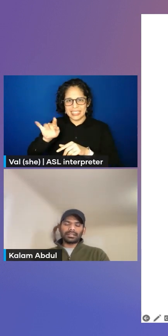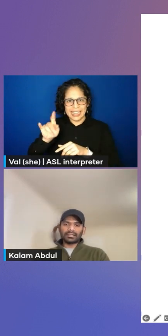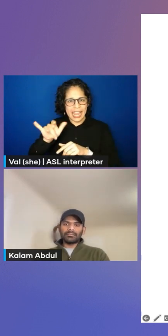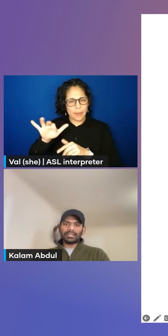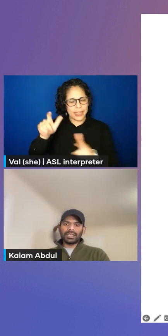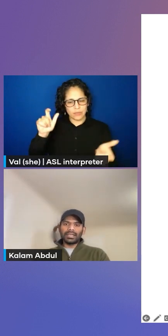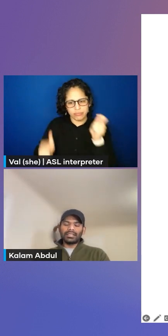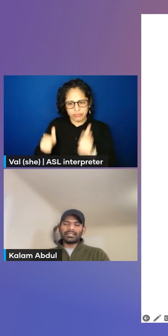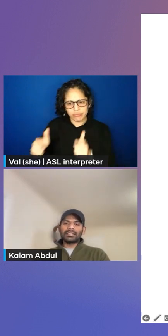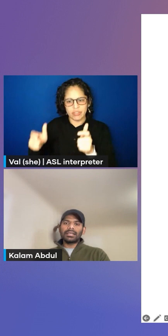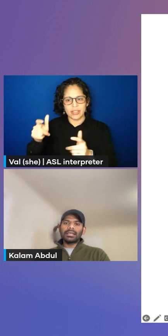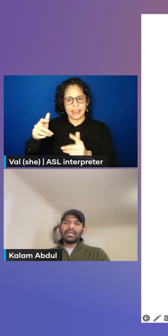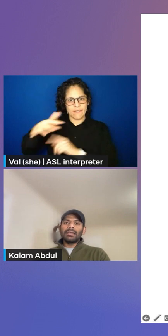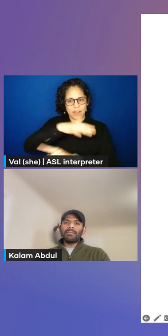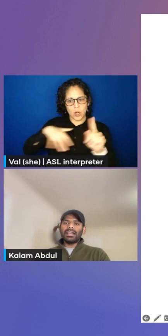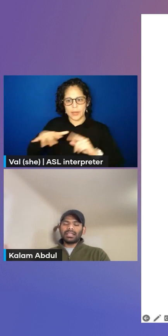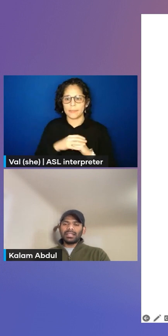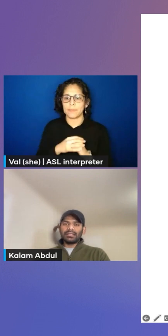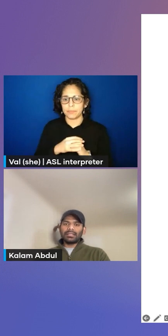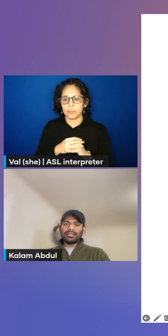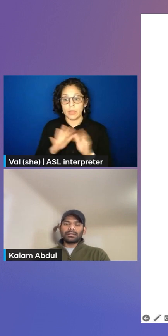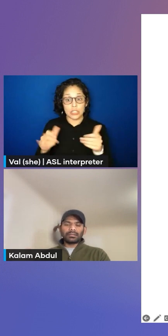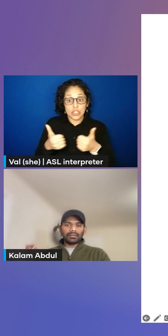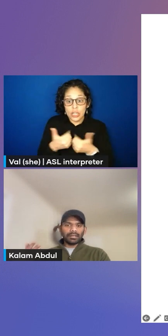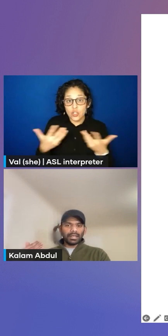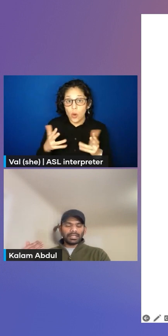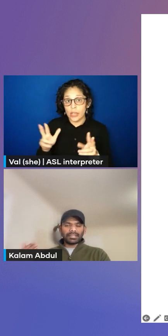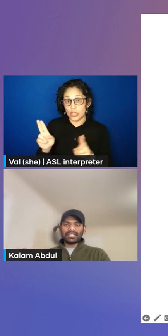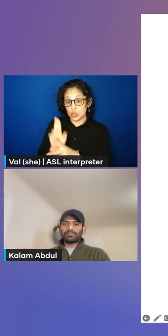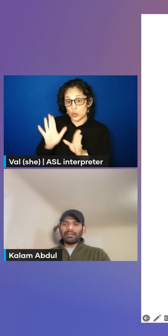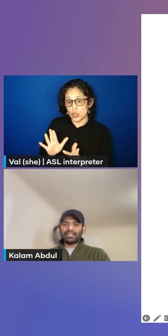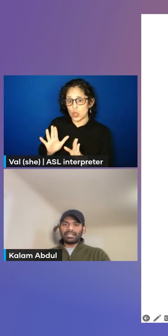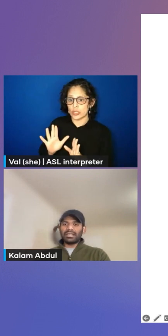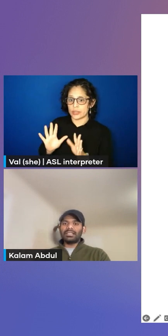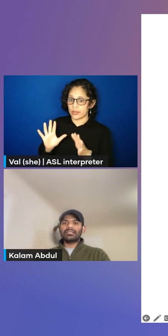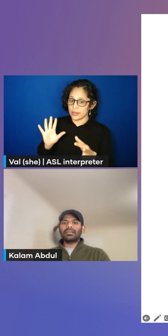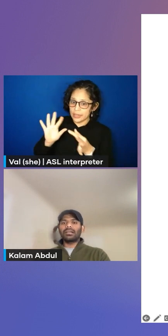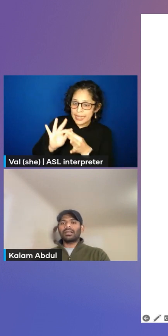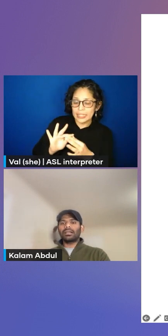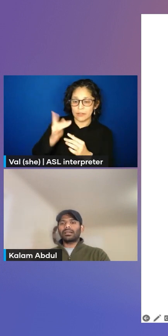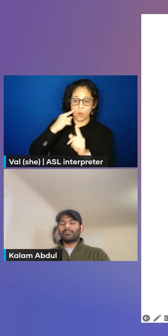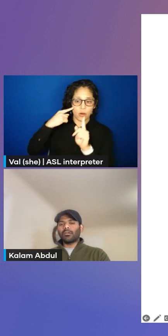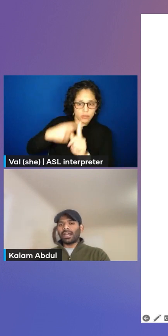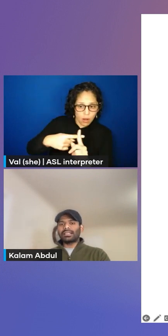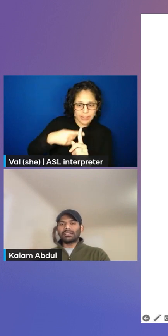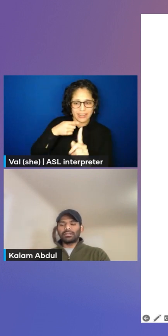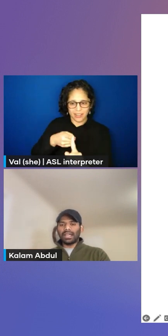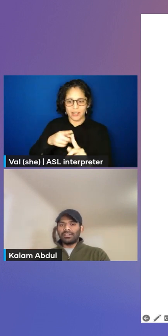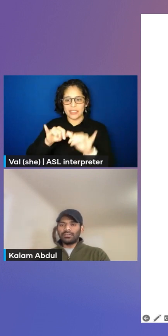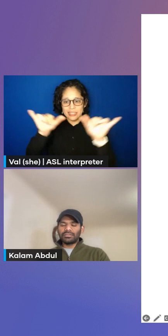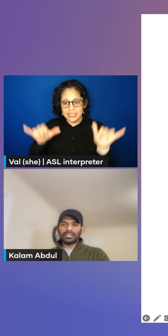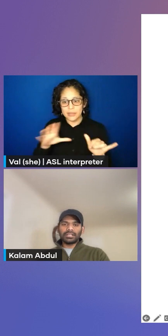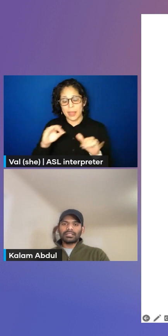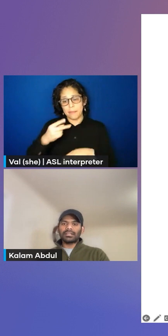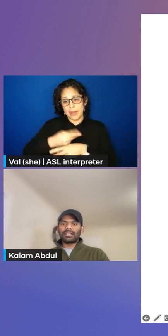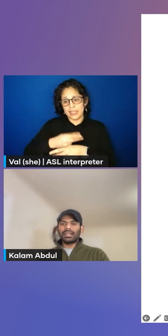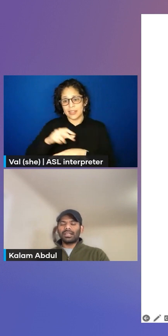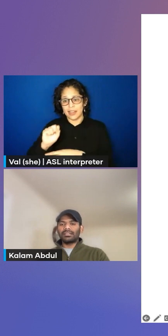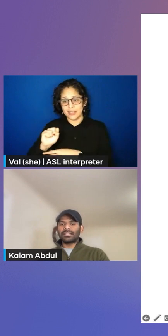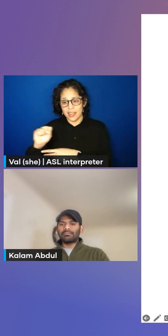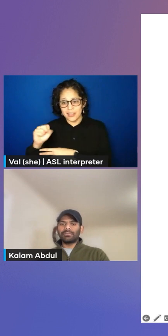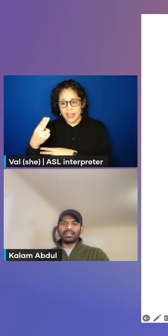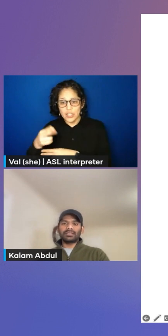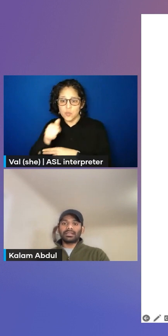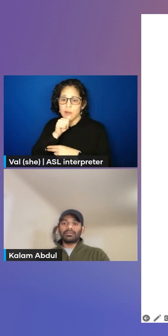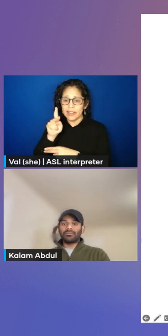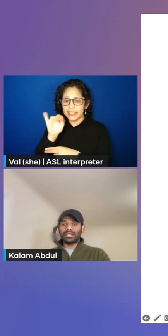target systems is maintaining the SSH private keys, providing that to the end users. And